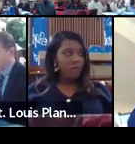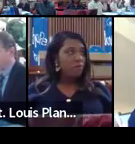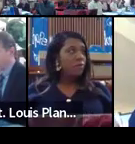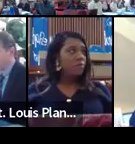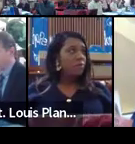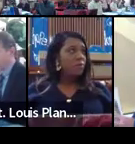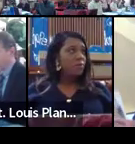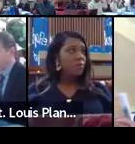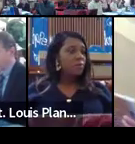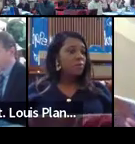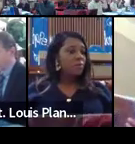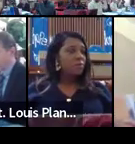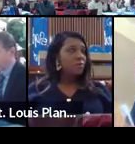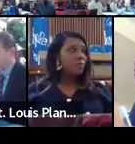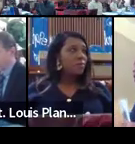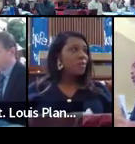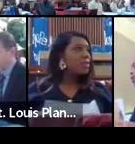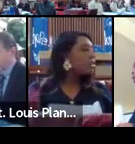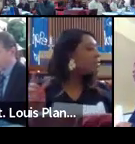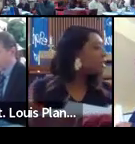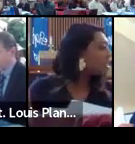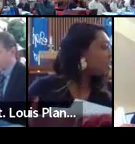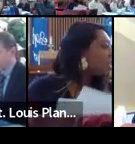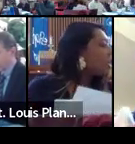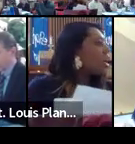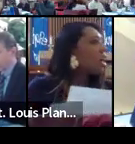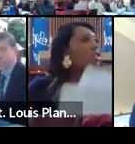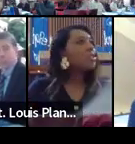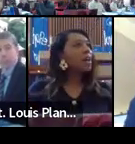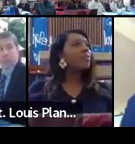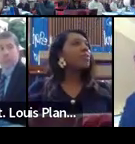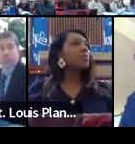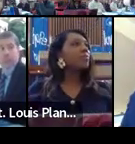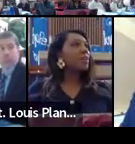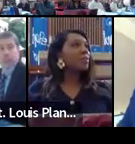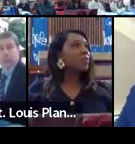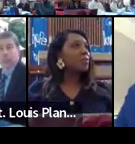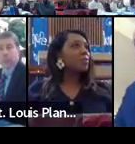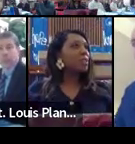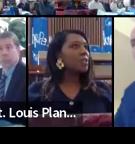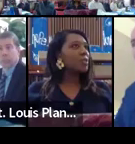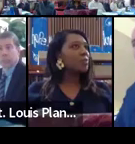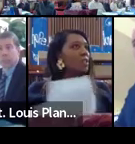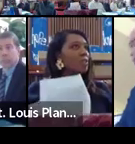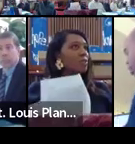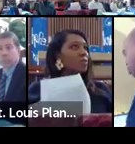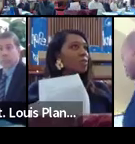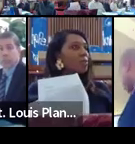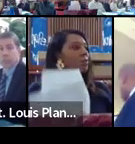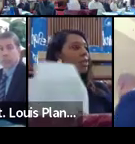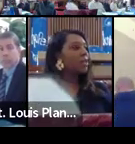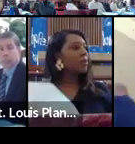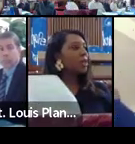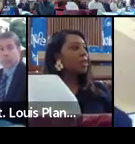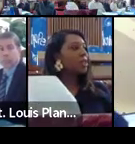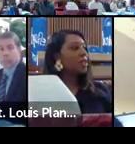from East West Gateway, the high injury crash network was taken into consideration. Oh, yes. Do you have a microphone or something that you can speak into? Oh,